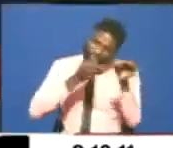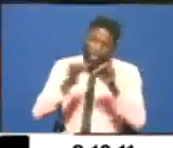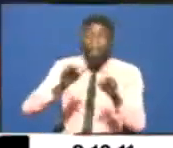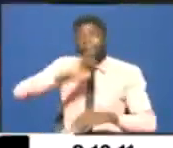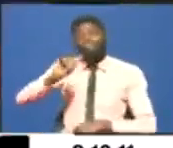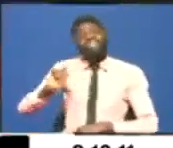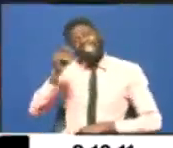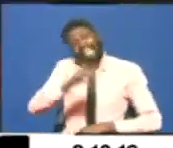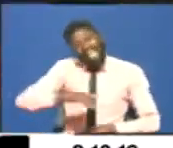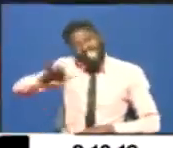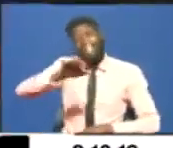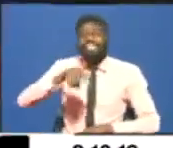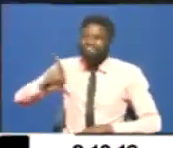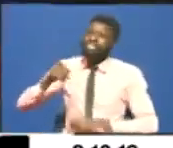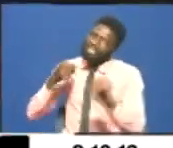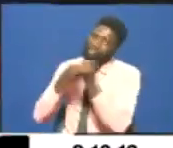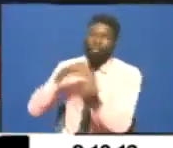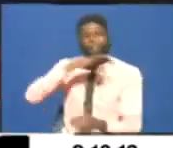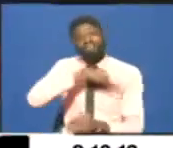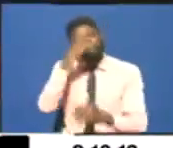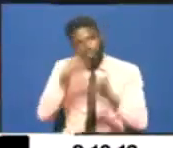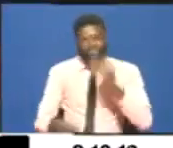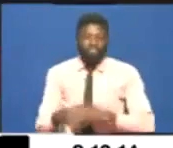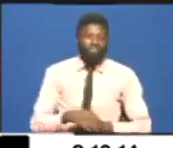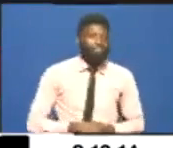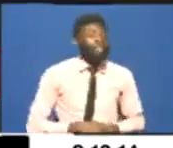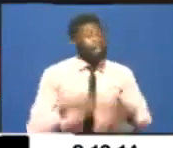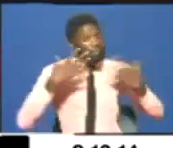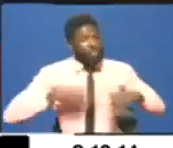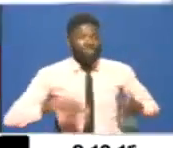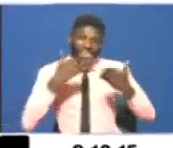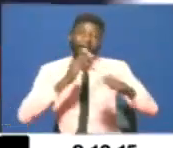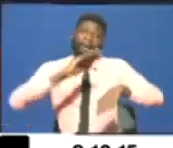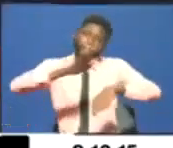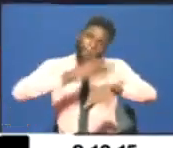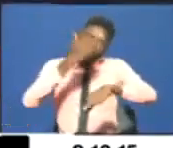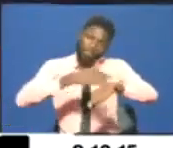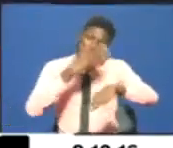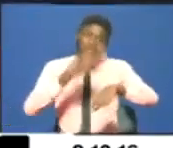region. Hao wananchi wamekaa pale wakikui watoka mlima Kenya